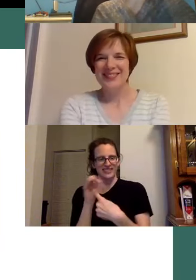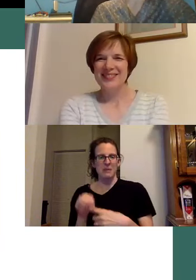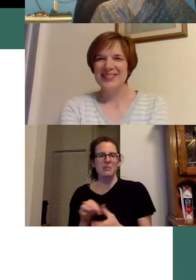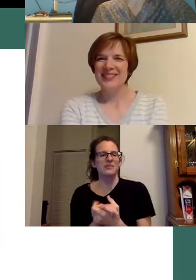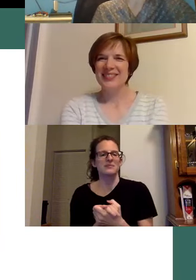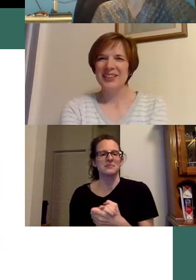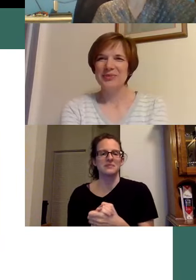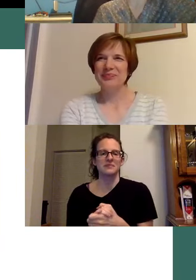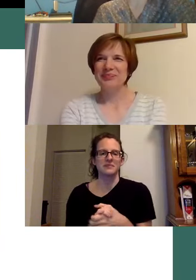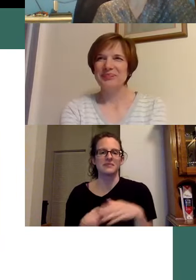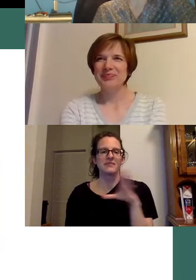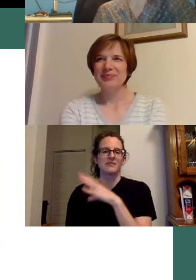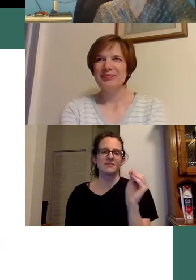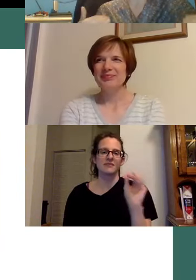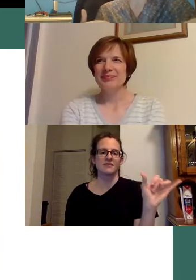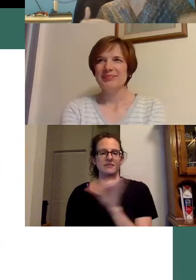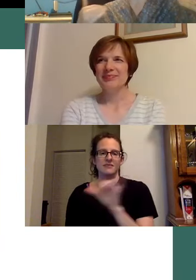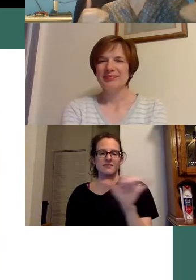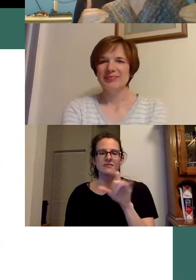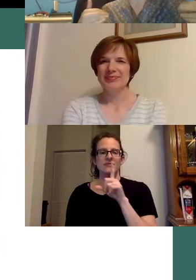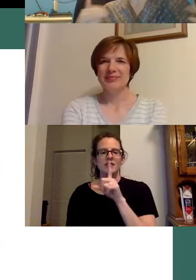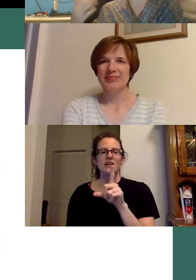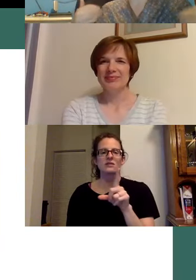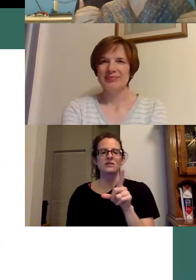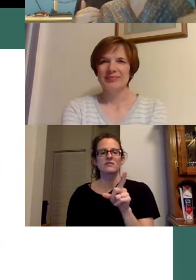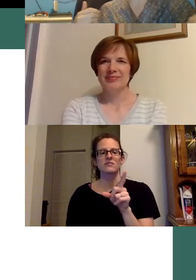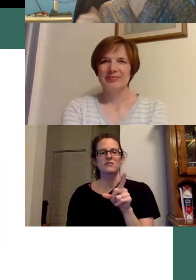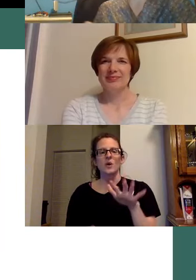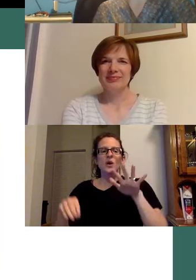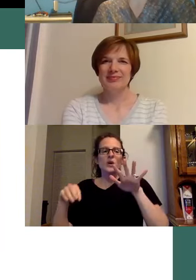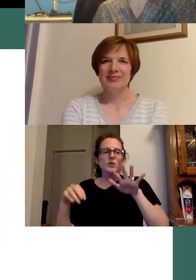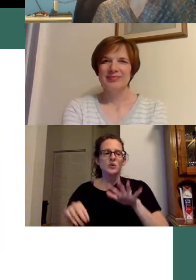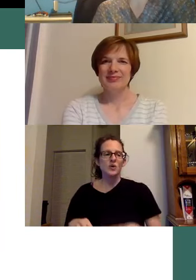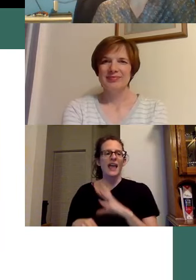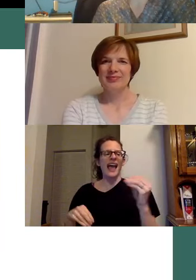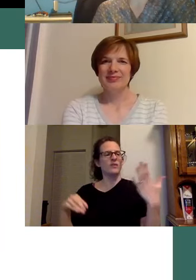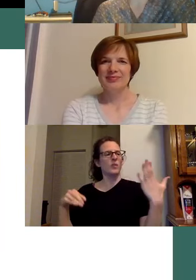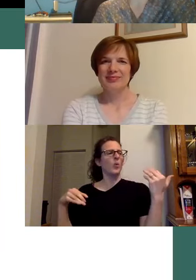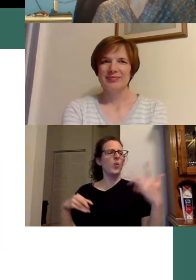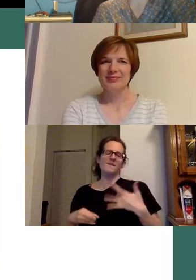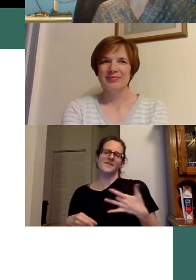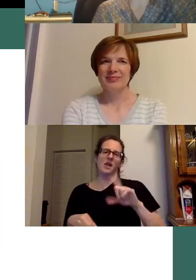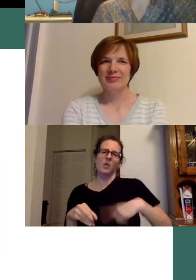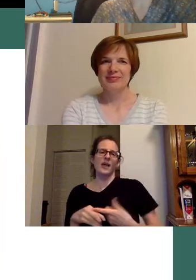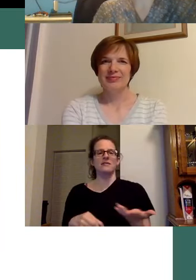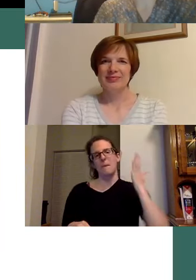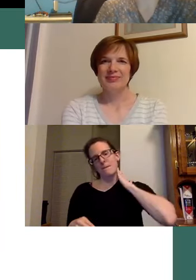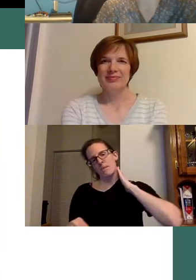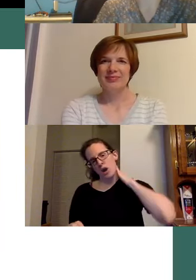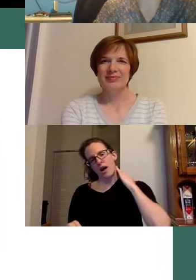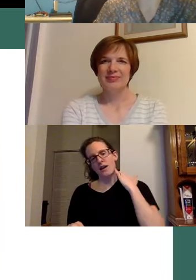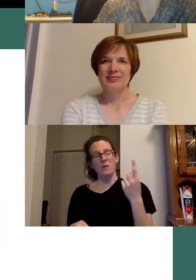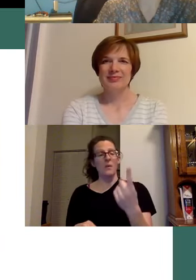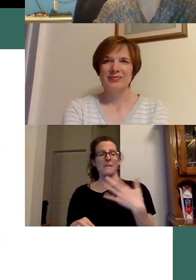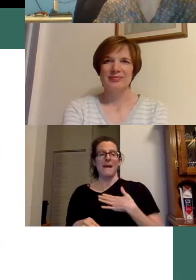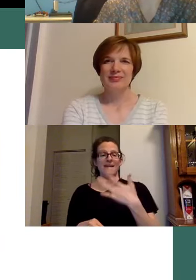And it is soothing and cooling when applied. One of my favorite things to do is add it